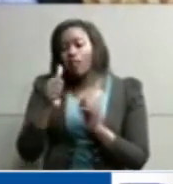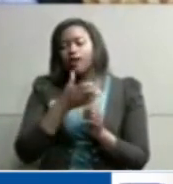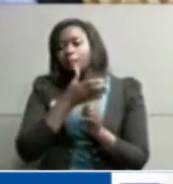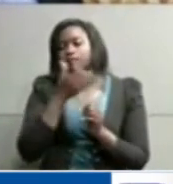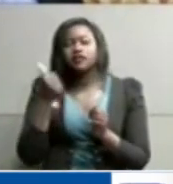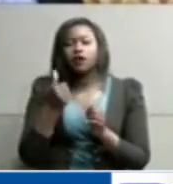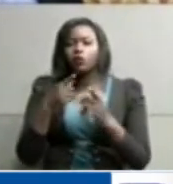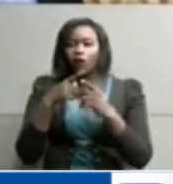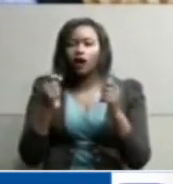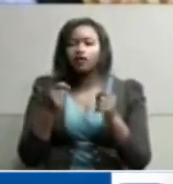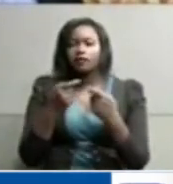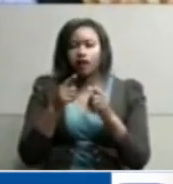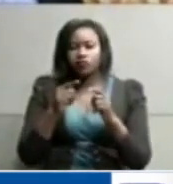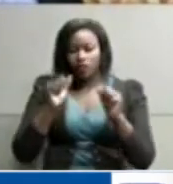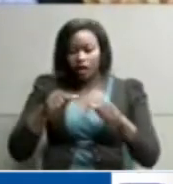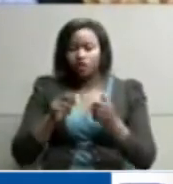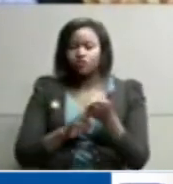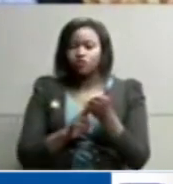sneezing out